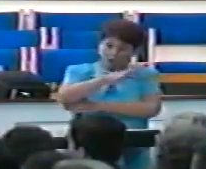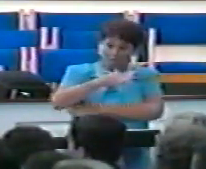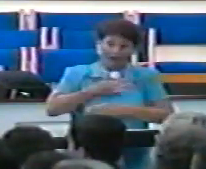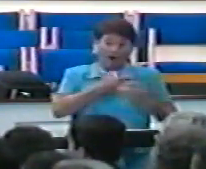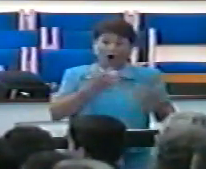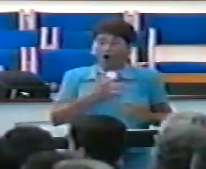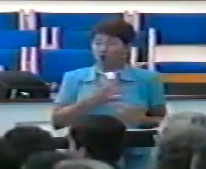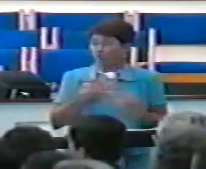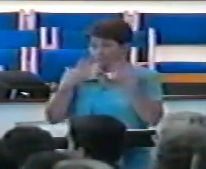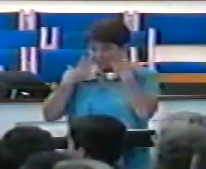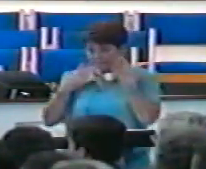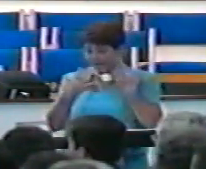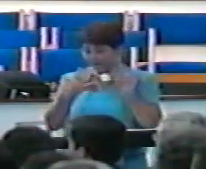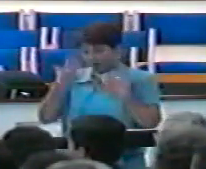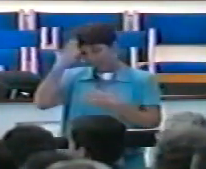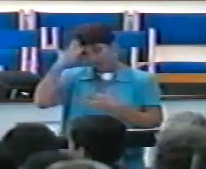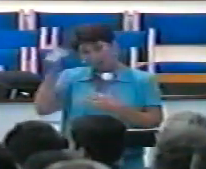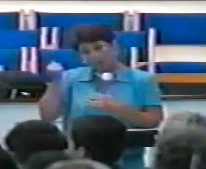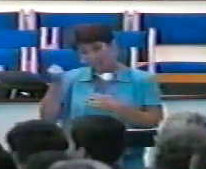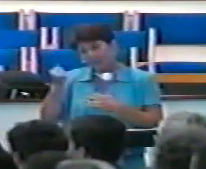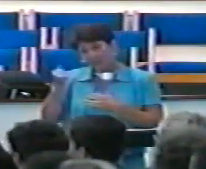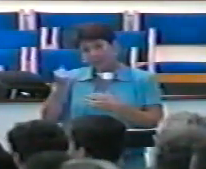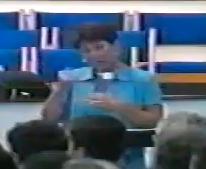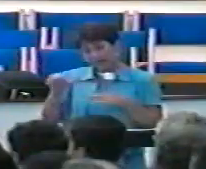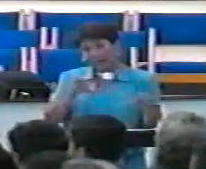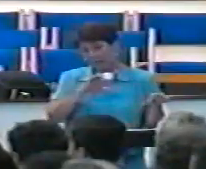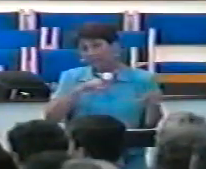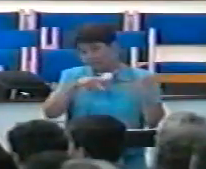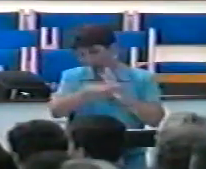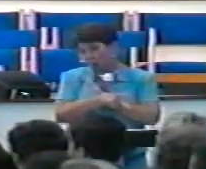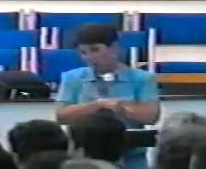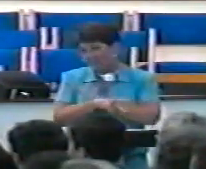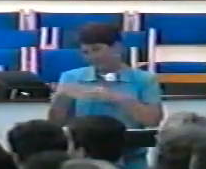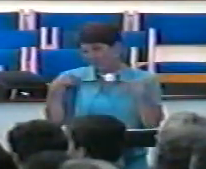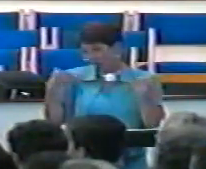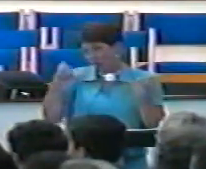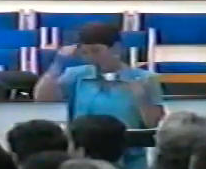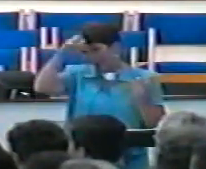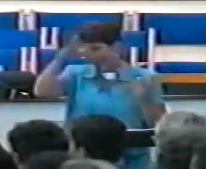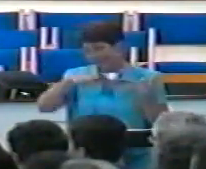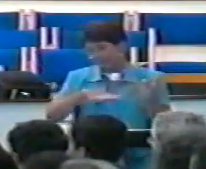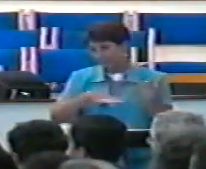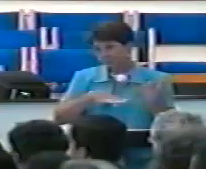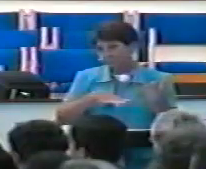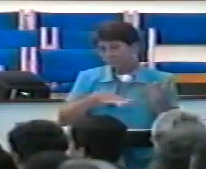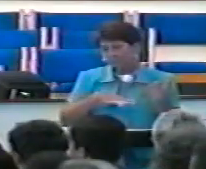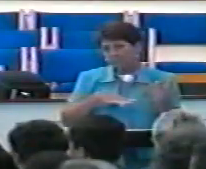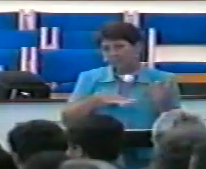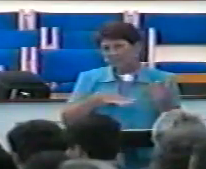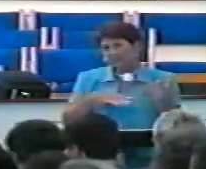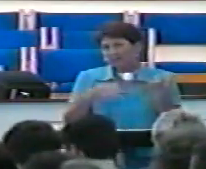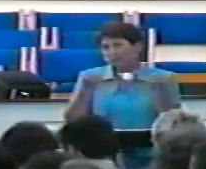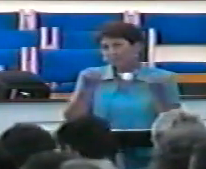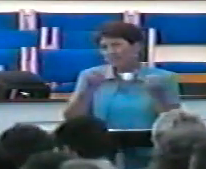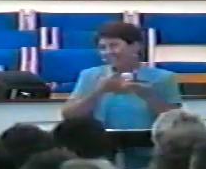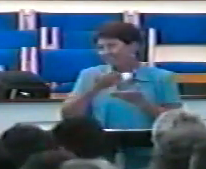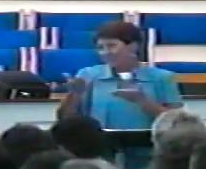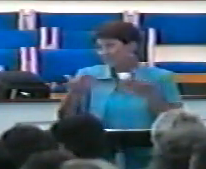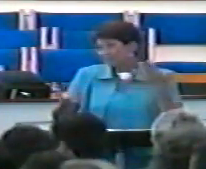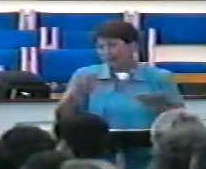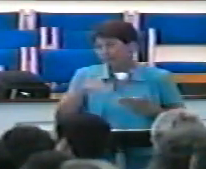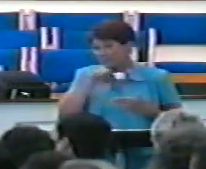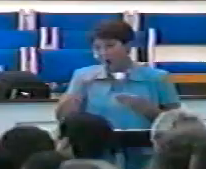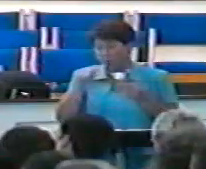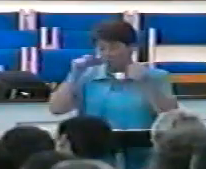that they had carried out their execution. Not many things startle us anymore, but maybe this will startle you just a little bit this morning.